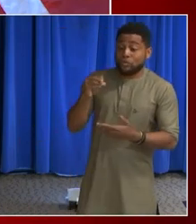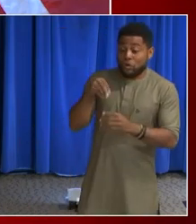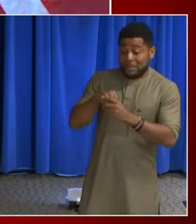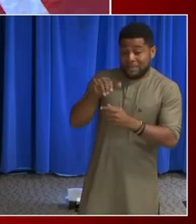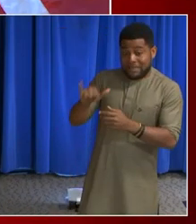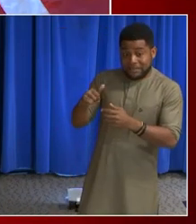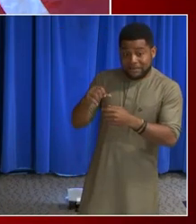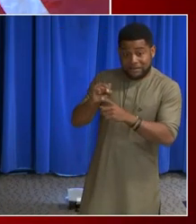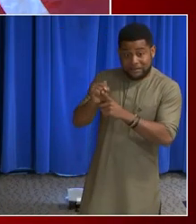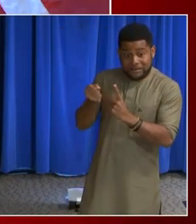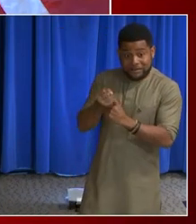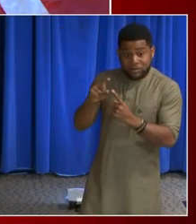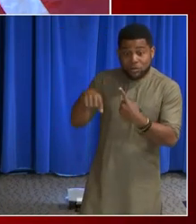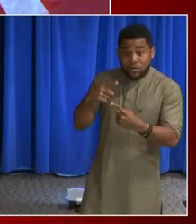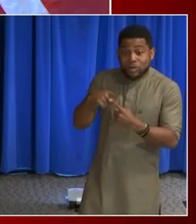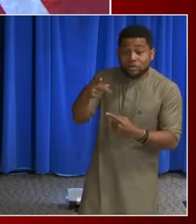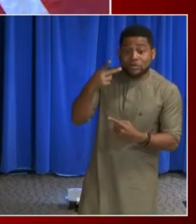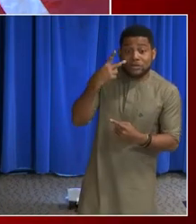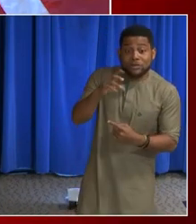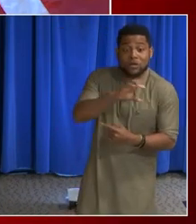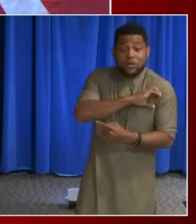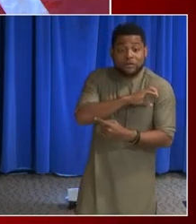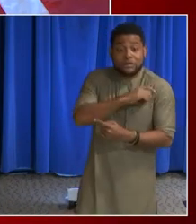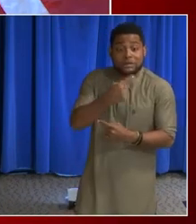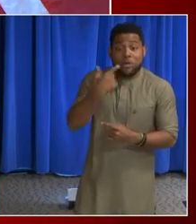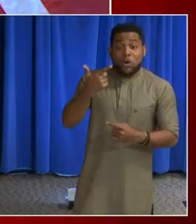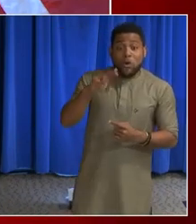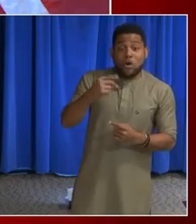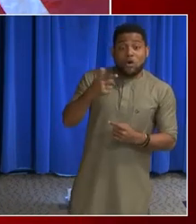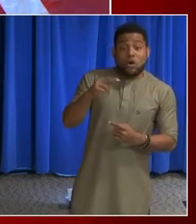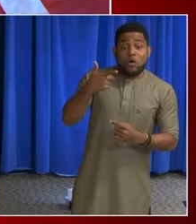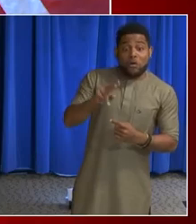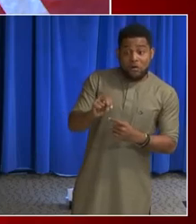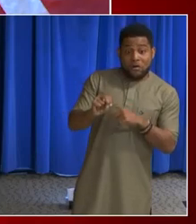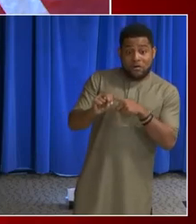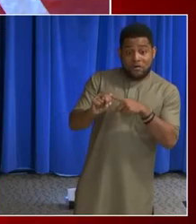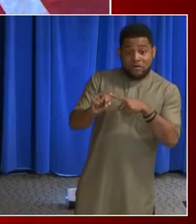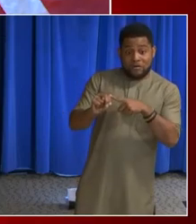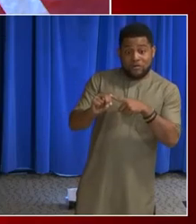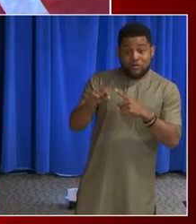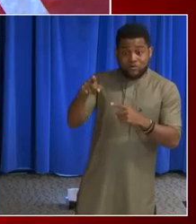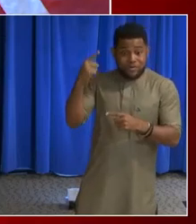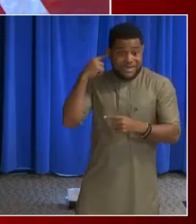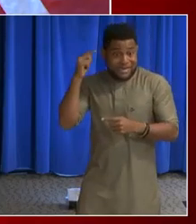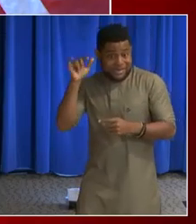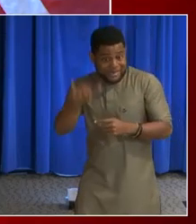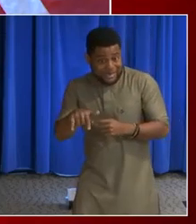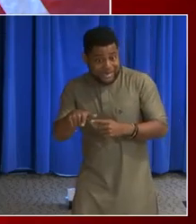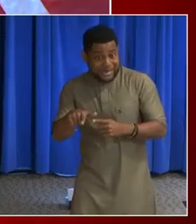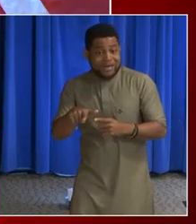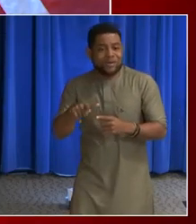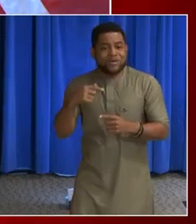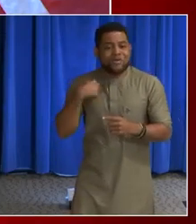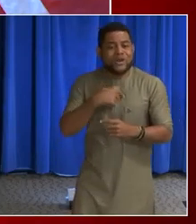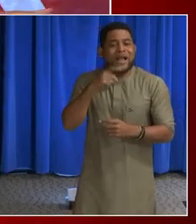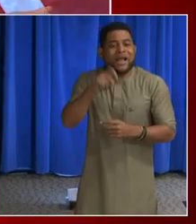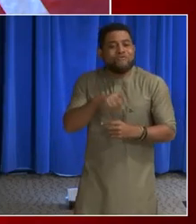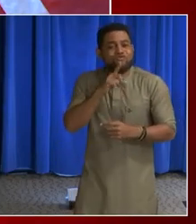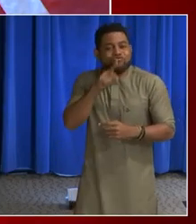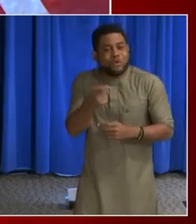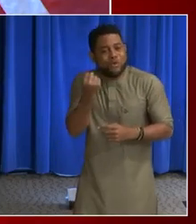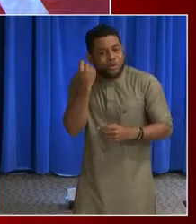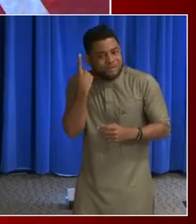or instance where officers are saying gun, gun, gun, and again, we have to we have to really kind of understand,